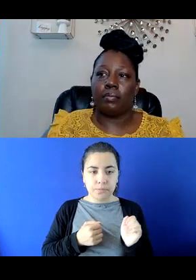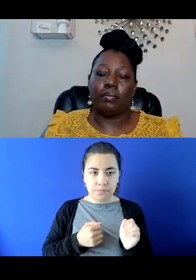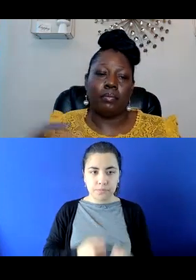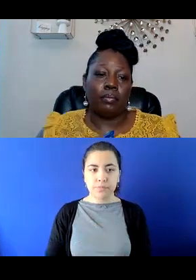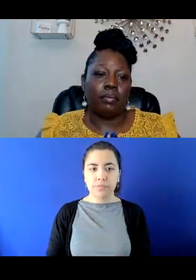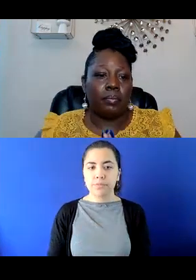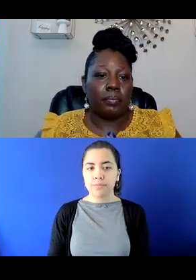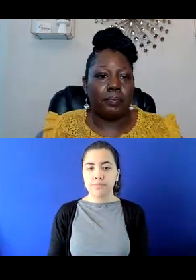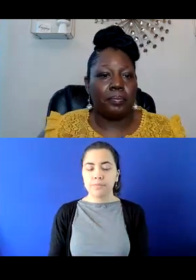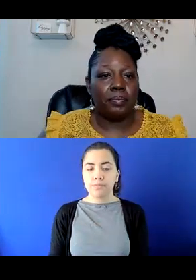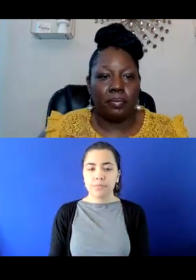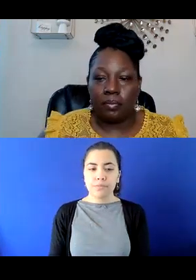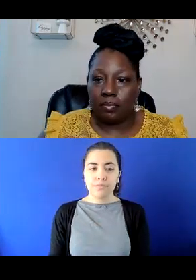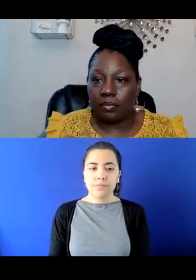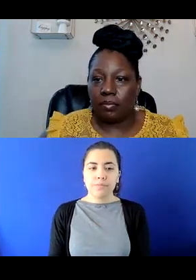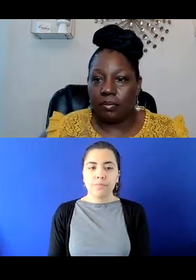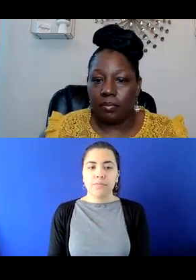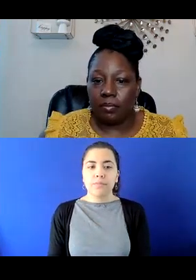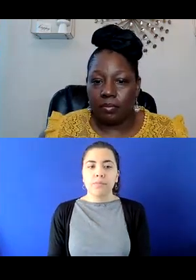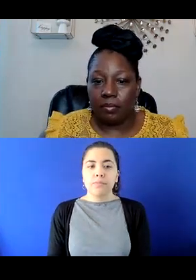There you go.